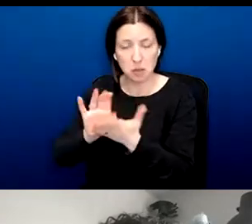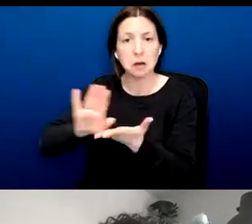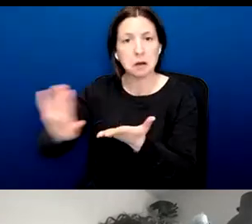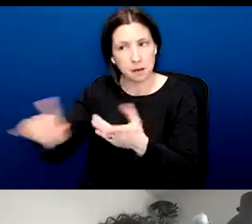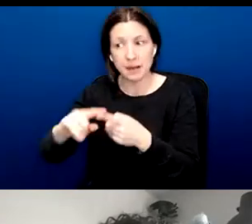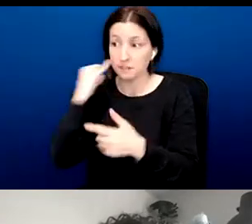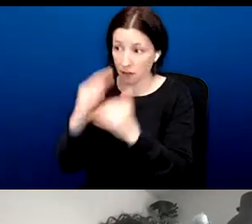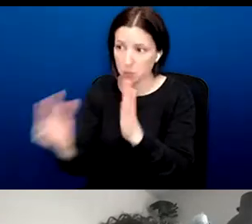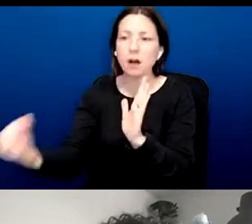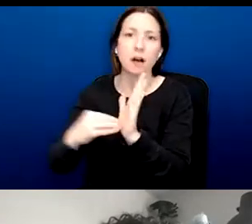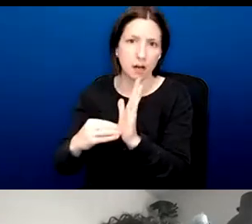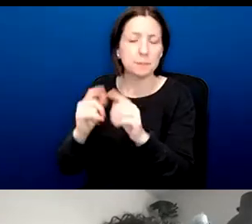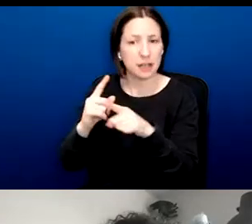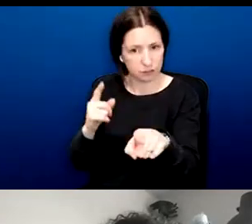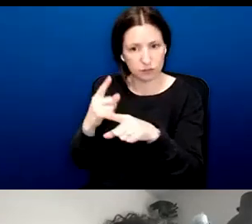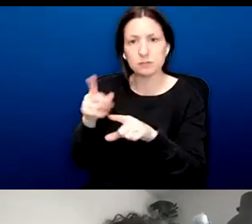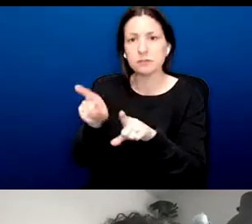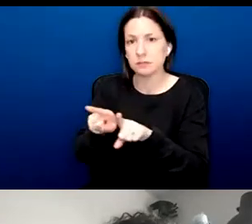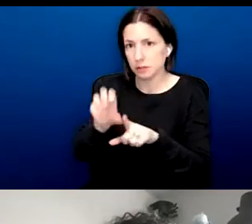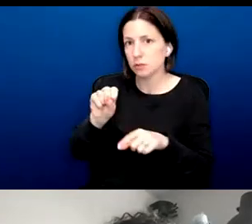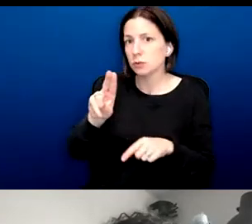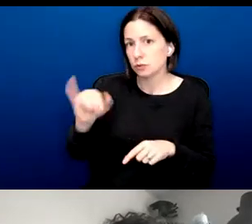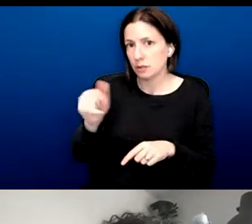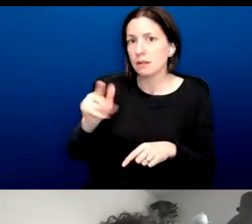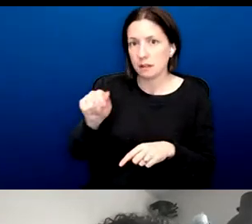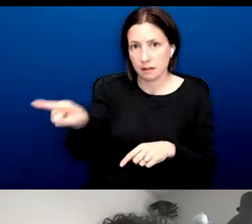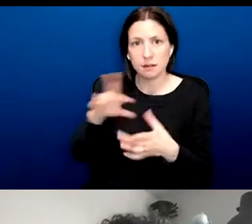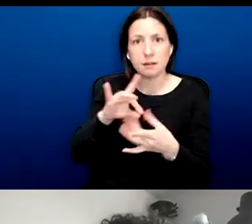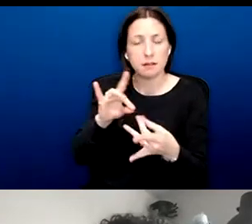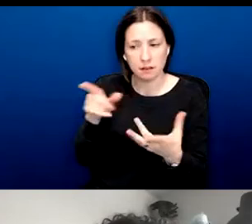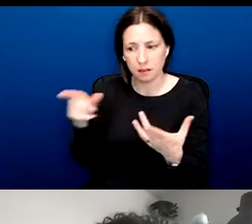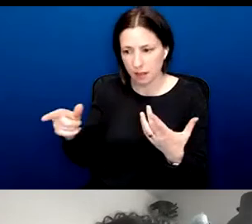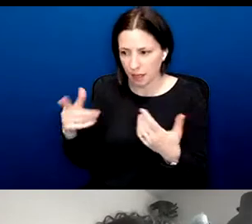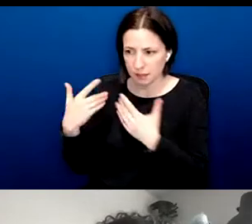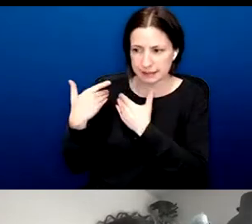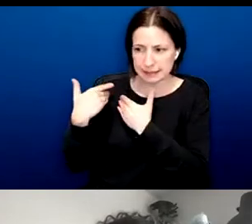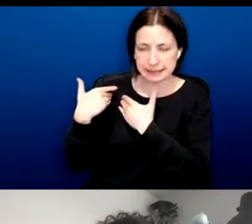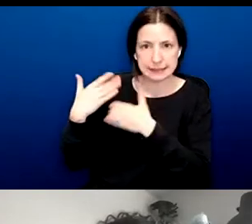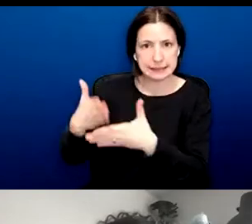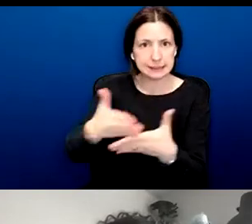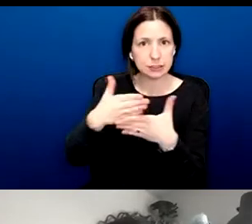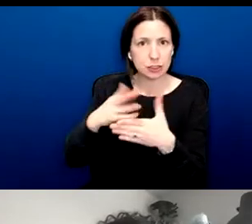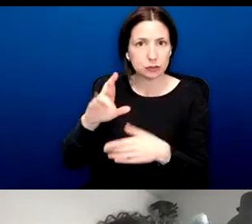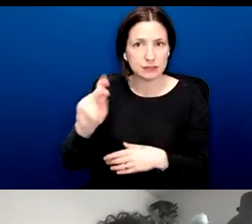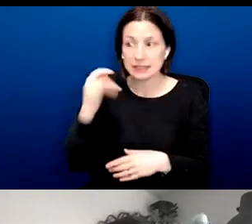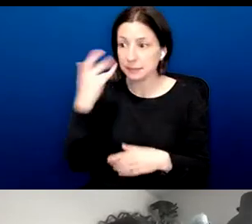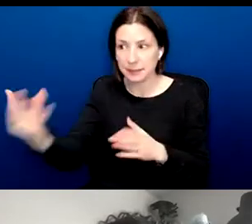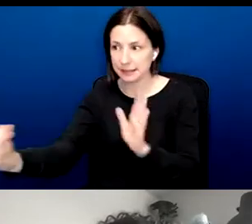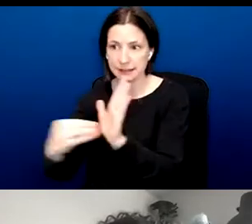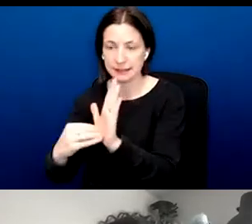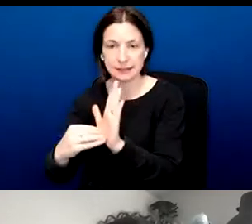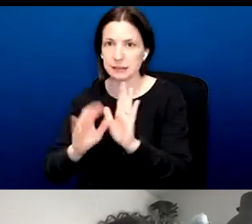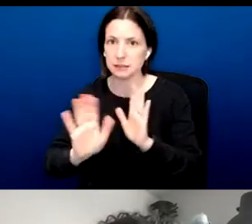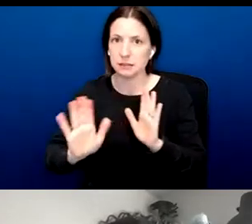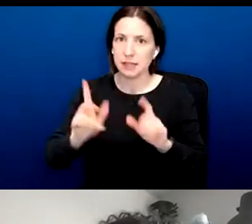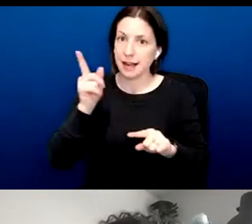about spreading of the risk. And if people feel like you know, they can't be highlighted, but on the other